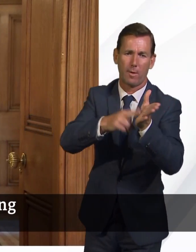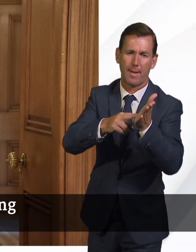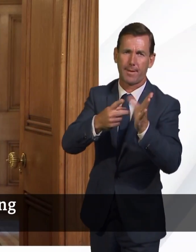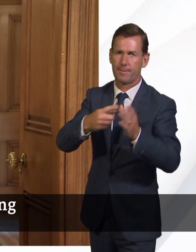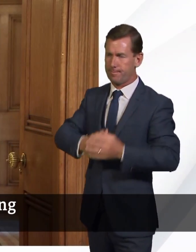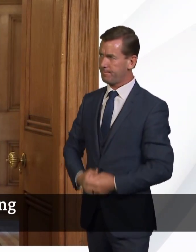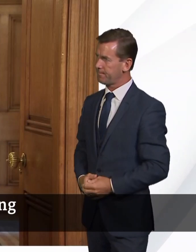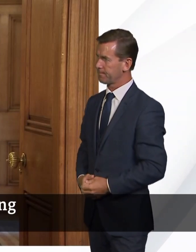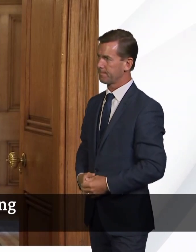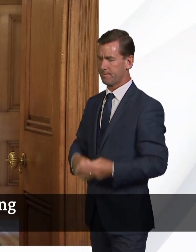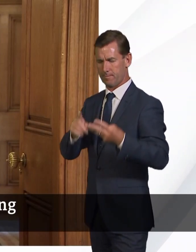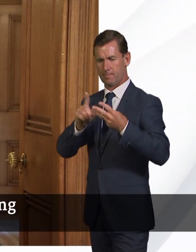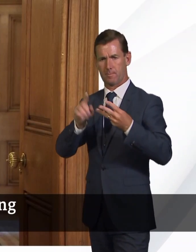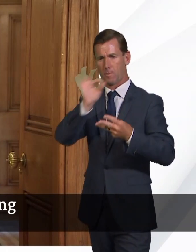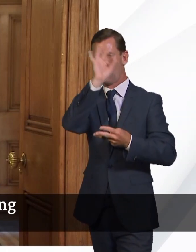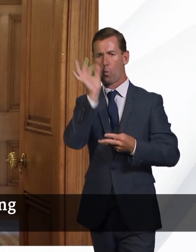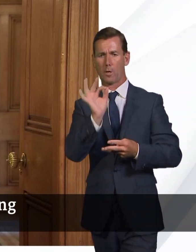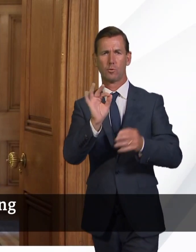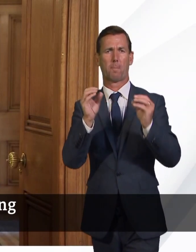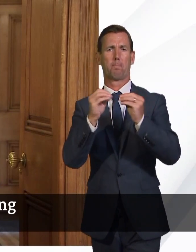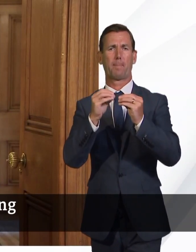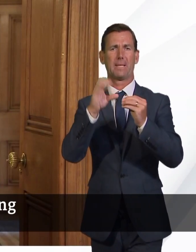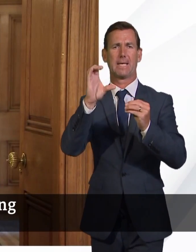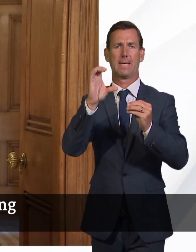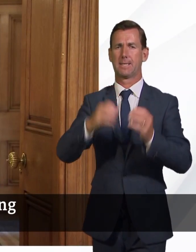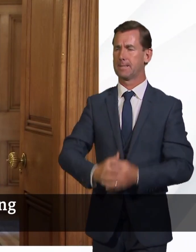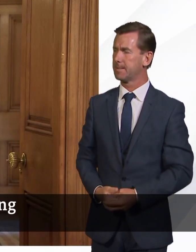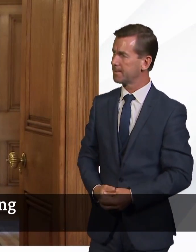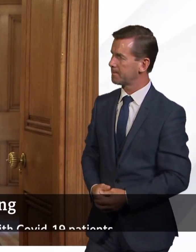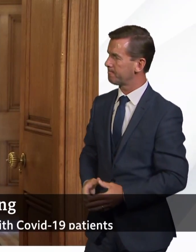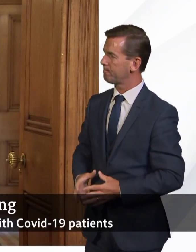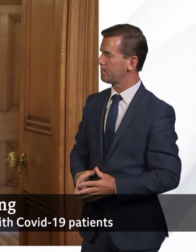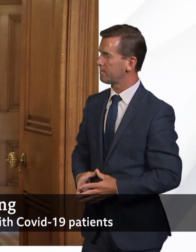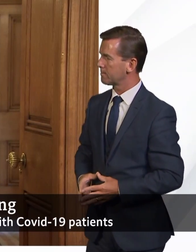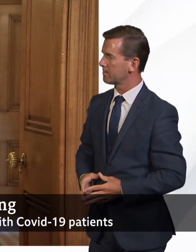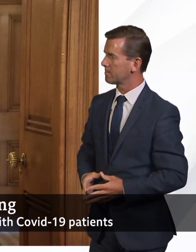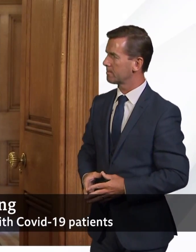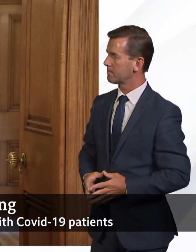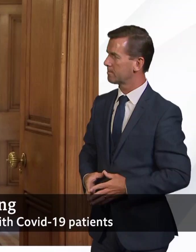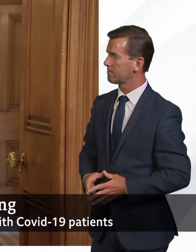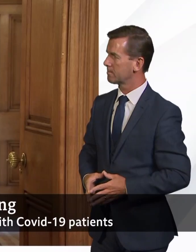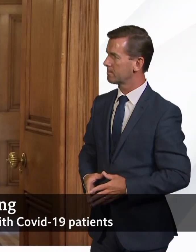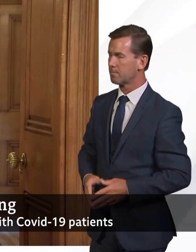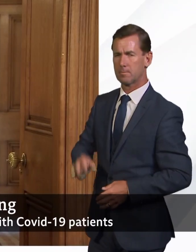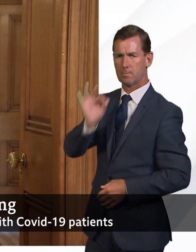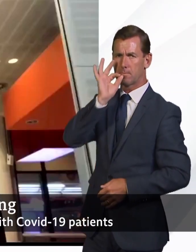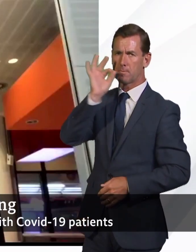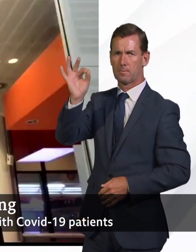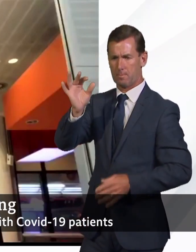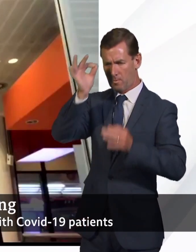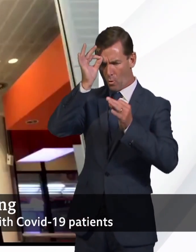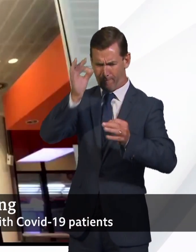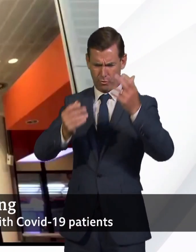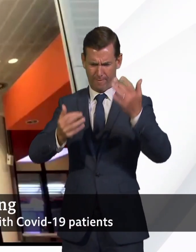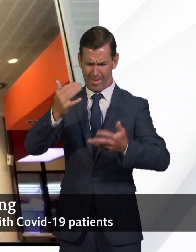from Alison Holt of the BBC. Secretary of State, today's official figures show the very high number of